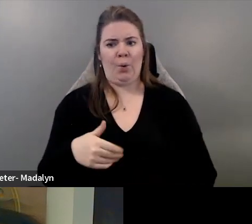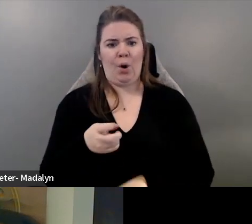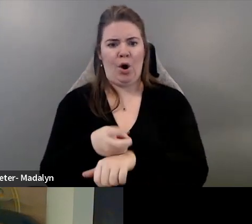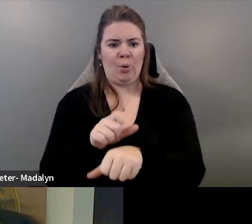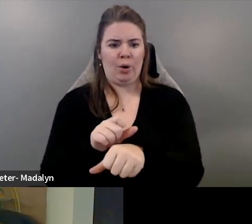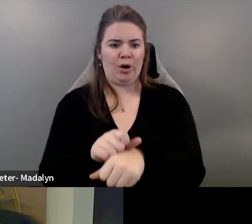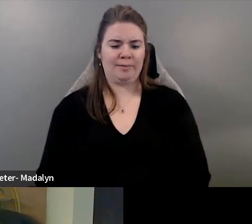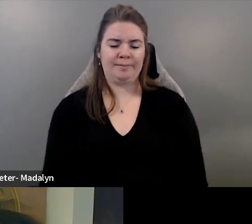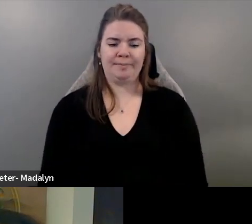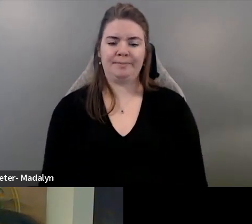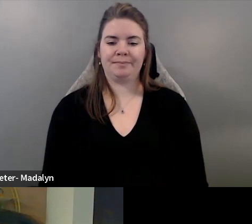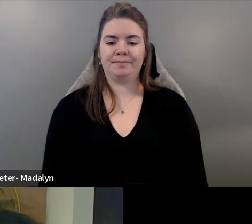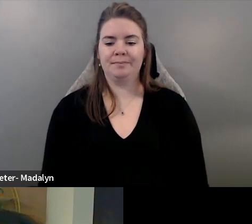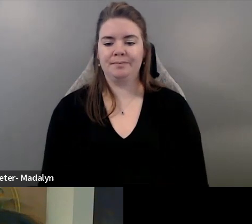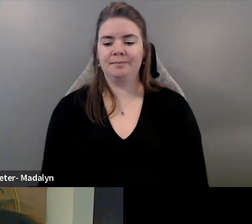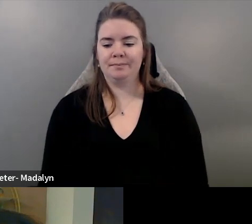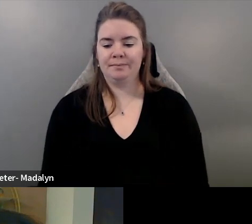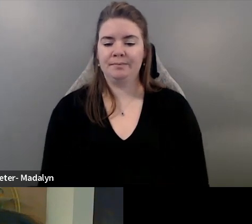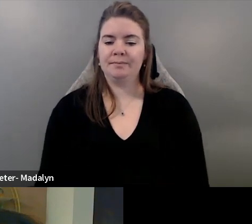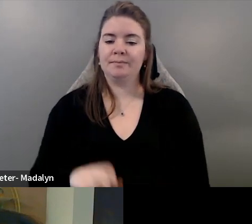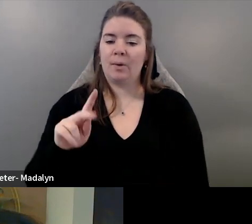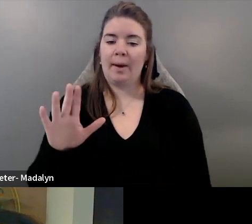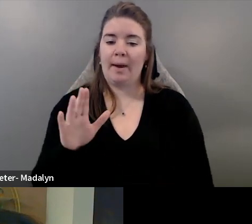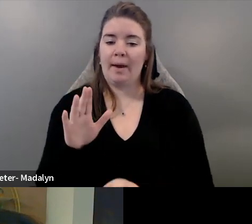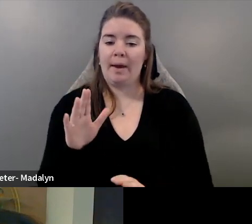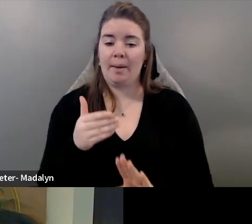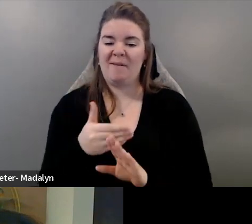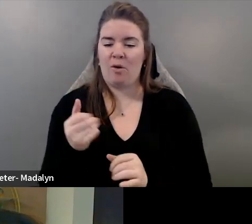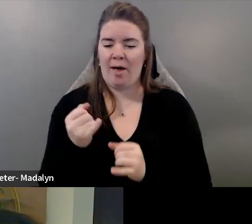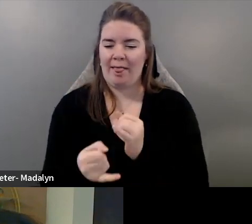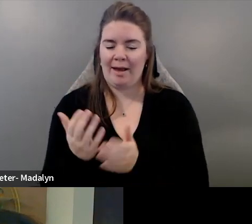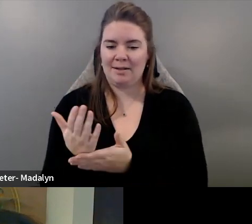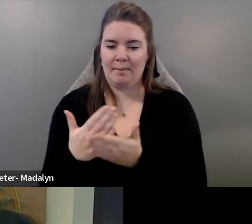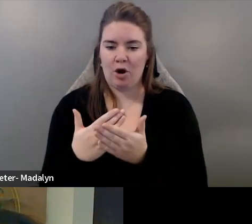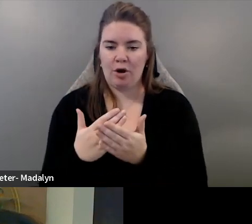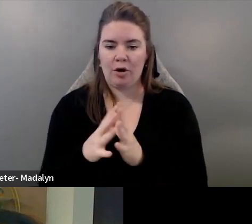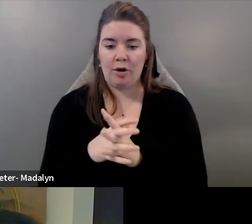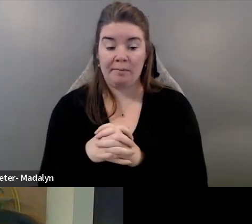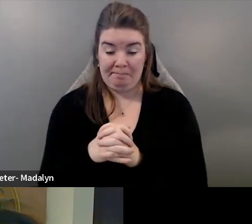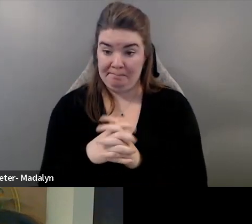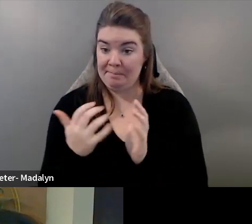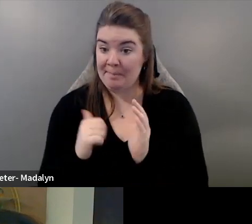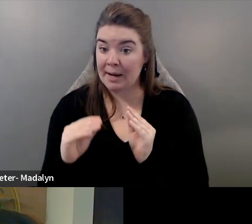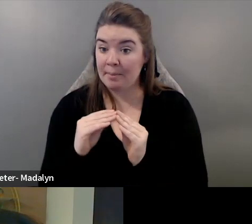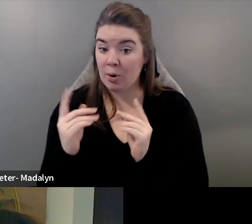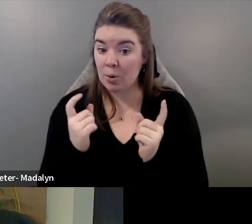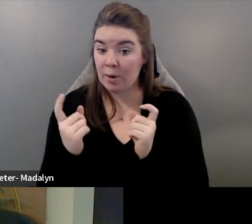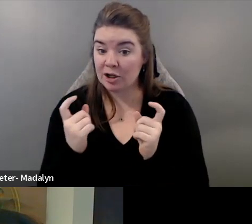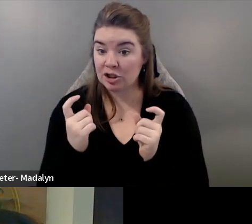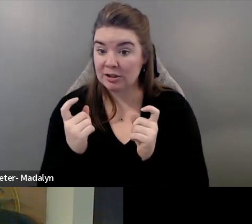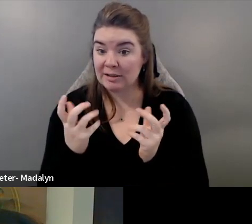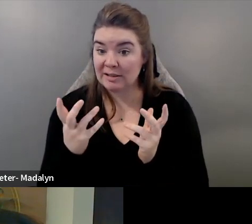All right, so before we hit this last bit, do we have any more questions? I kind of jumped the gun on the